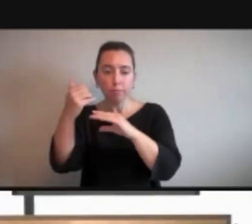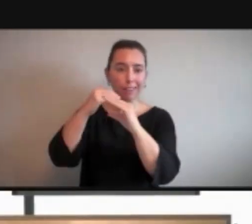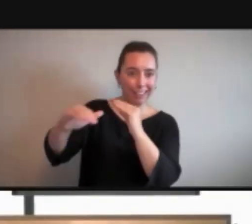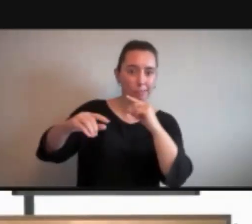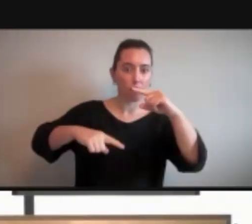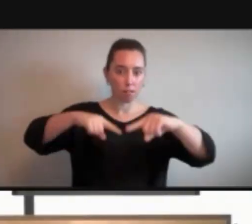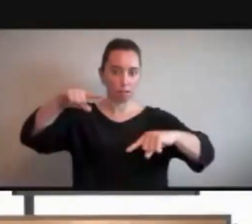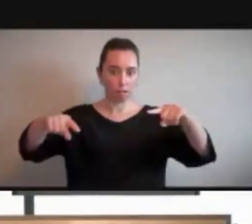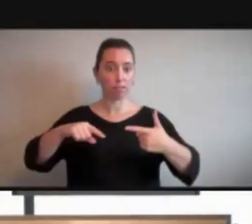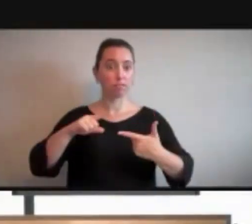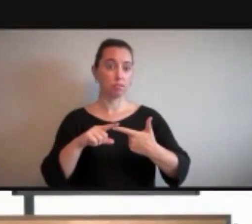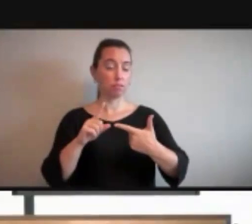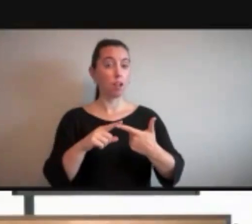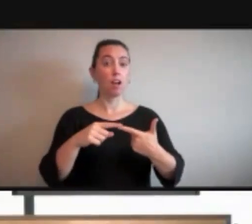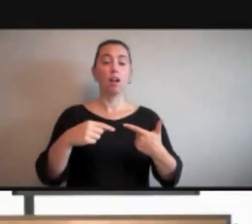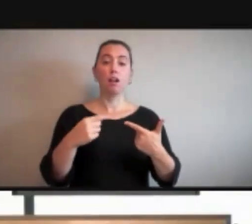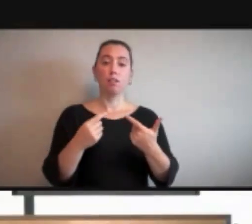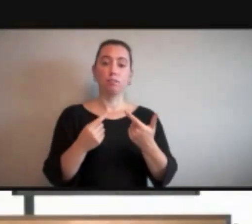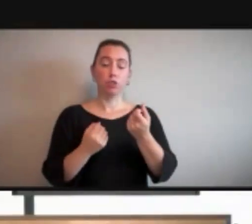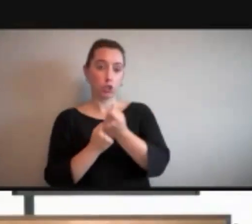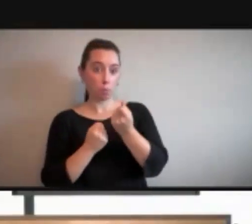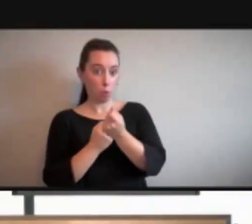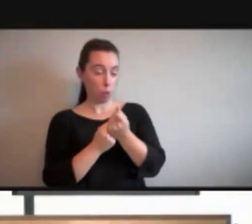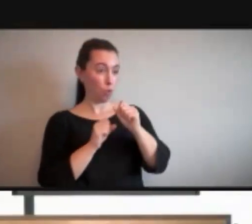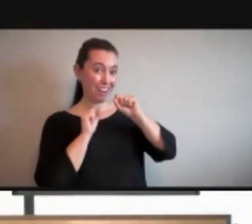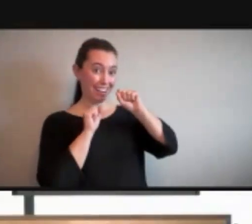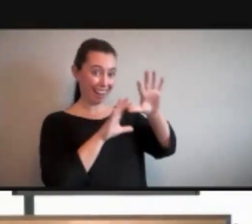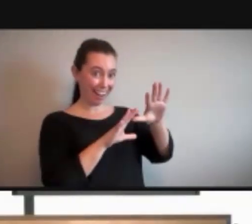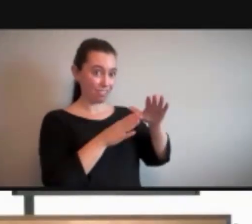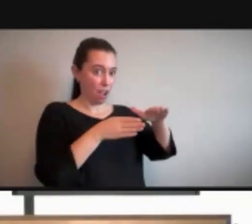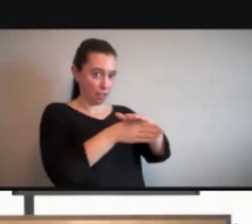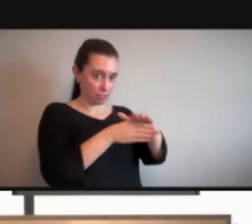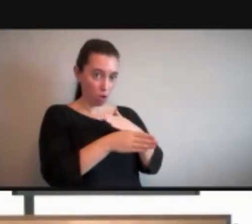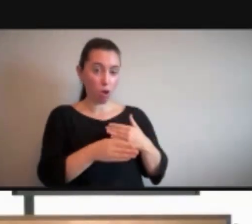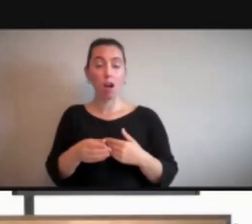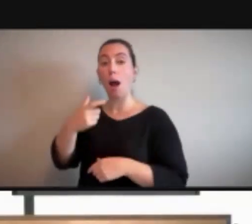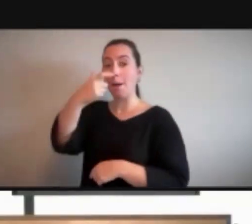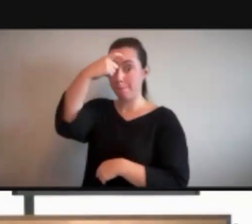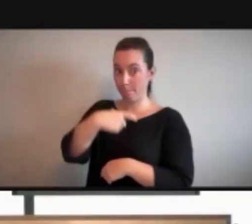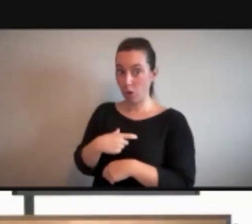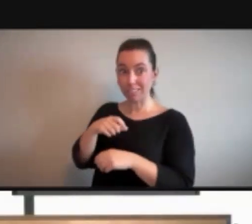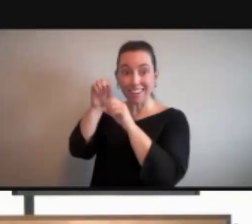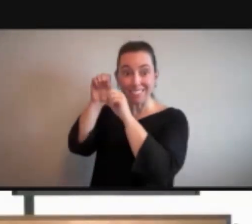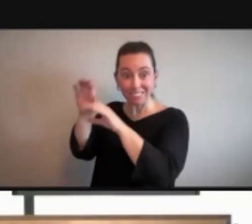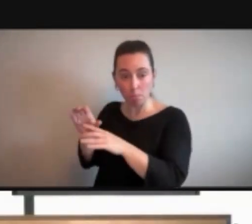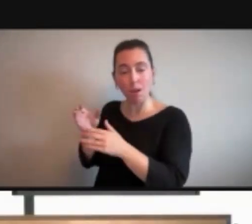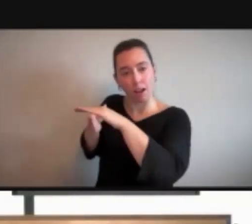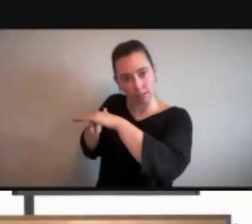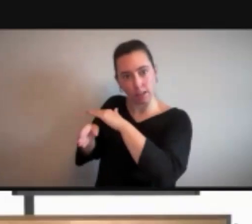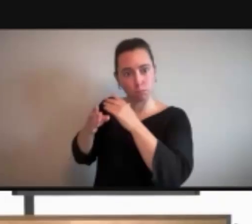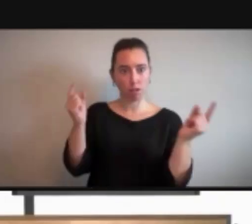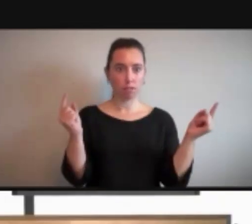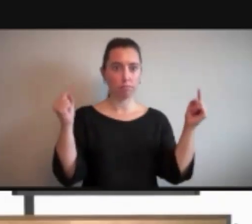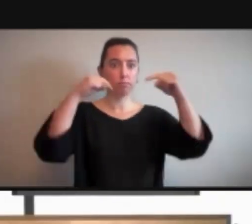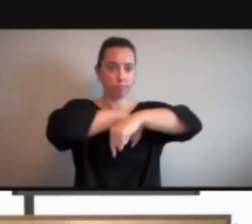be accessible, and the response should be understandable. It should be available to all users and regardless